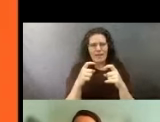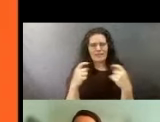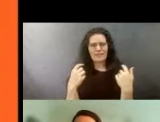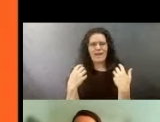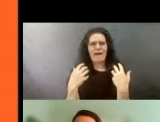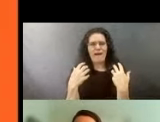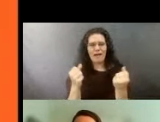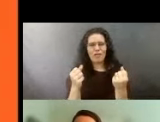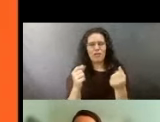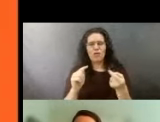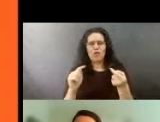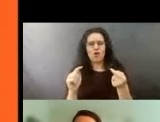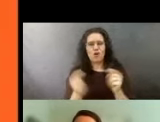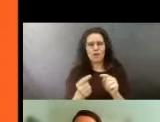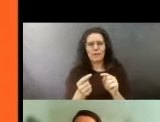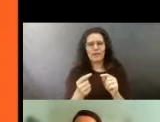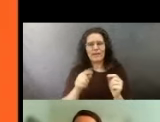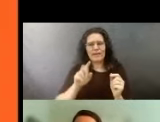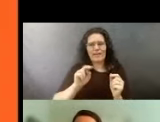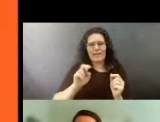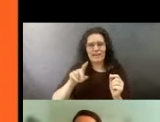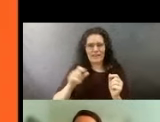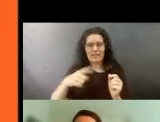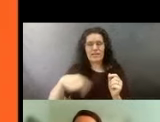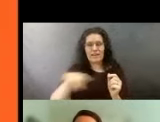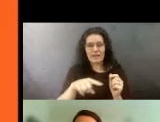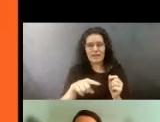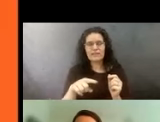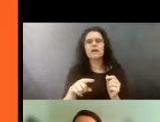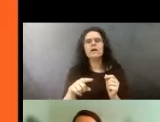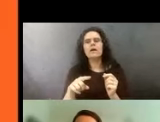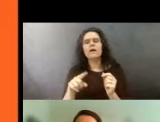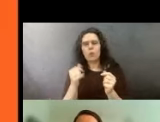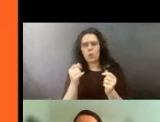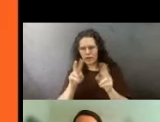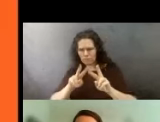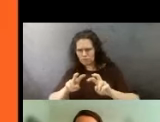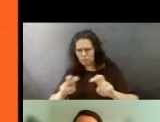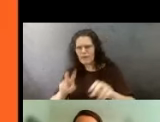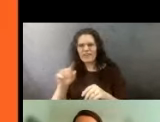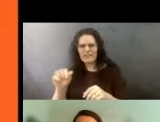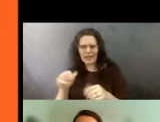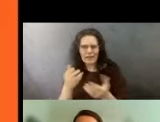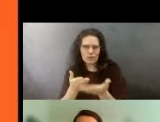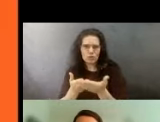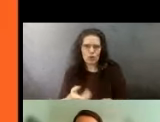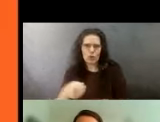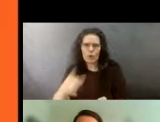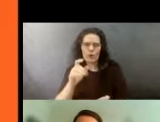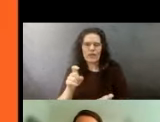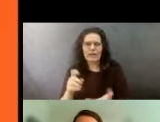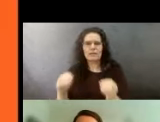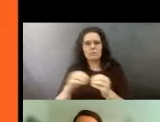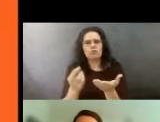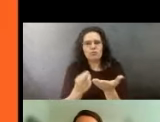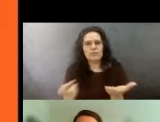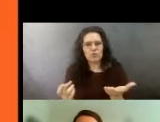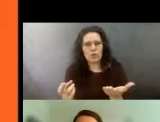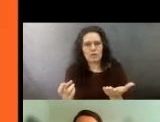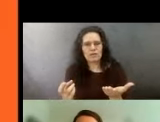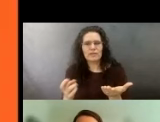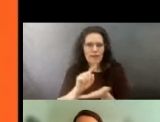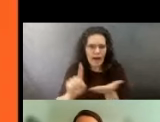us that they used increased legal resources that we sort of quantified based on an hourly amount of time, and that also these children